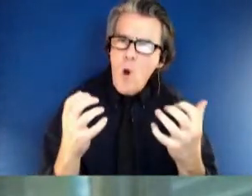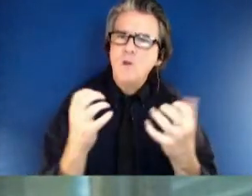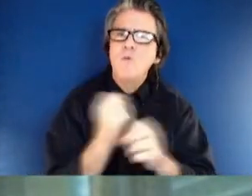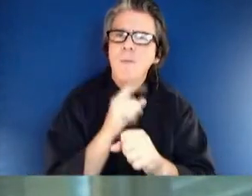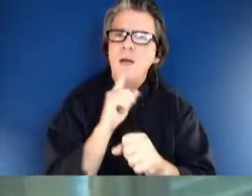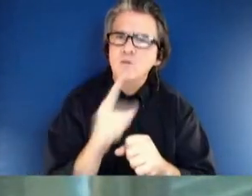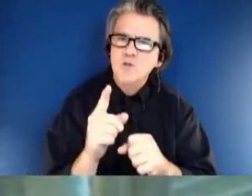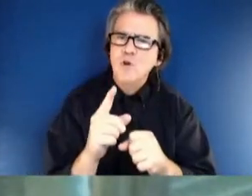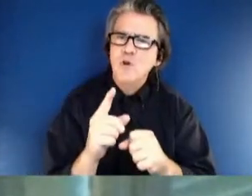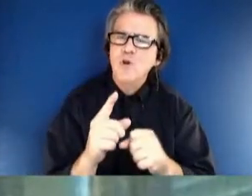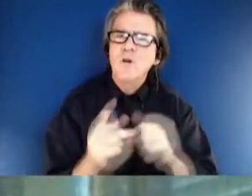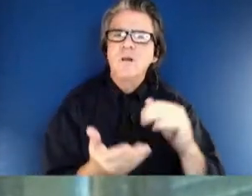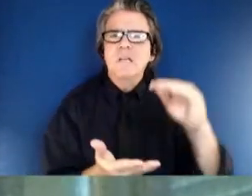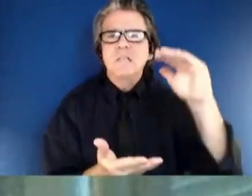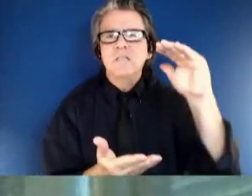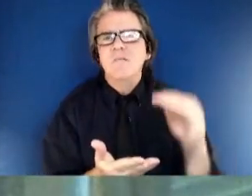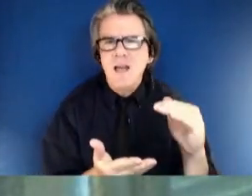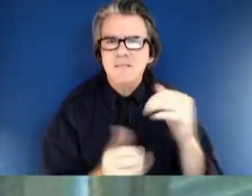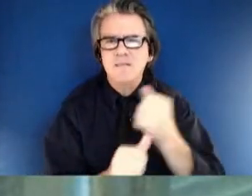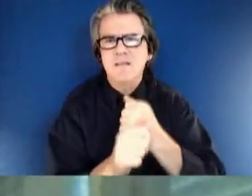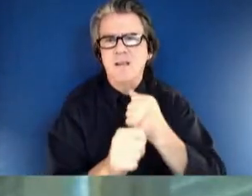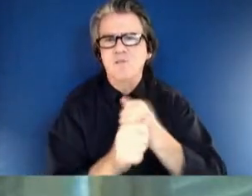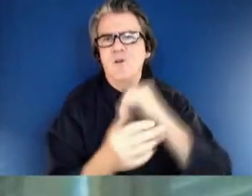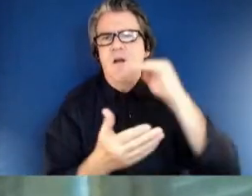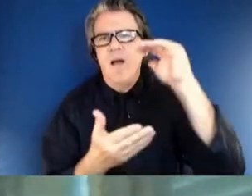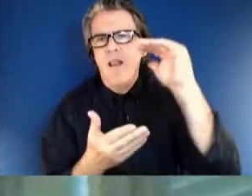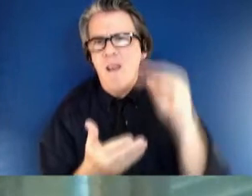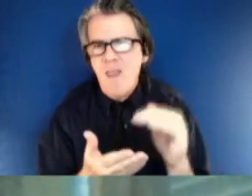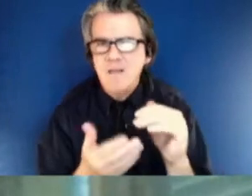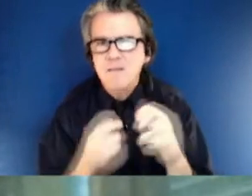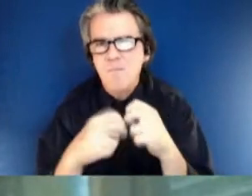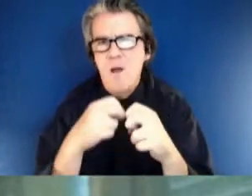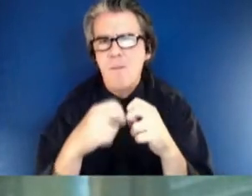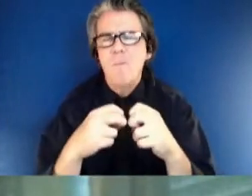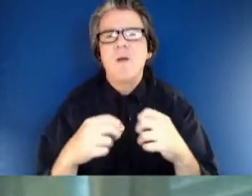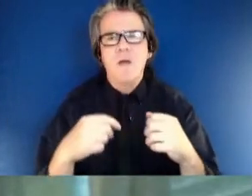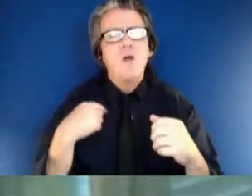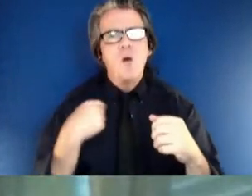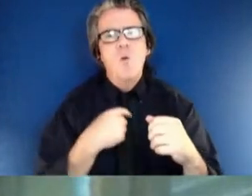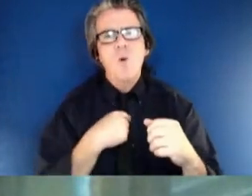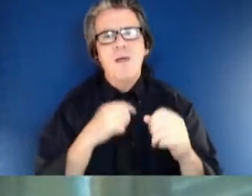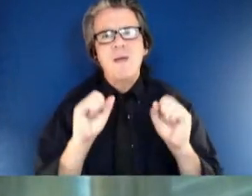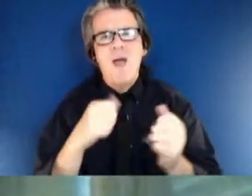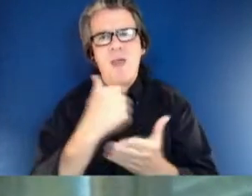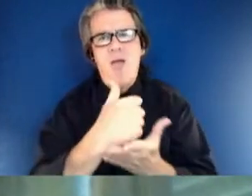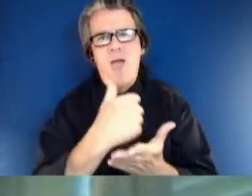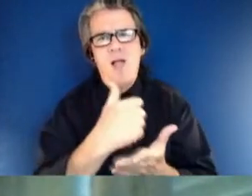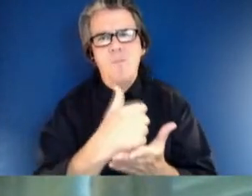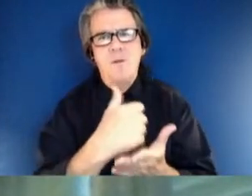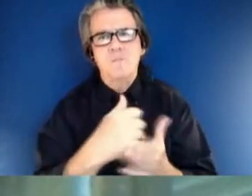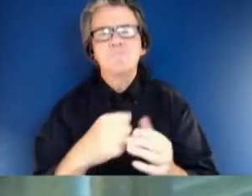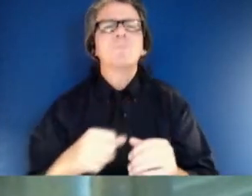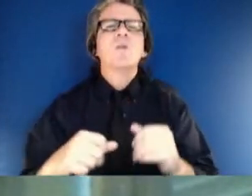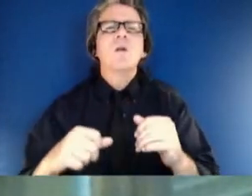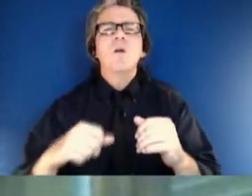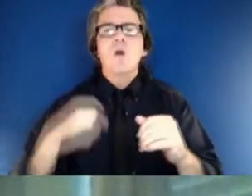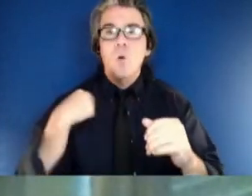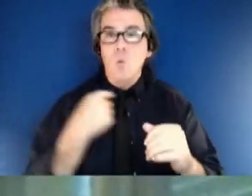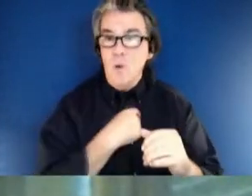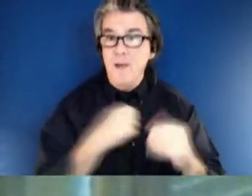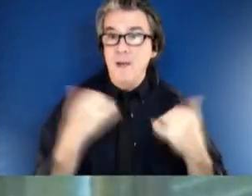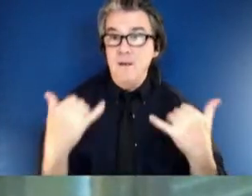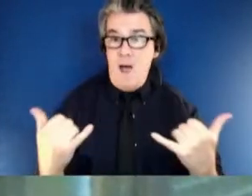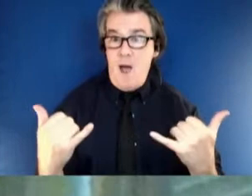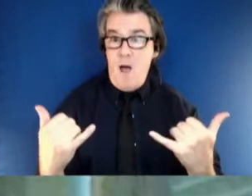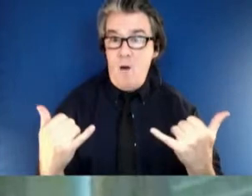less difficult for you, our customers. So let me share how we're focused on doing that. First, we're preparing to open